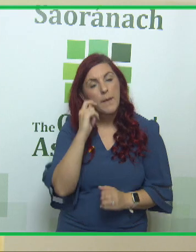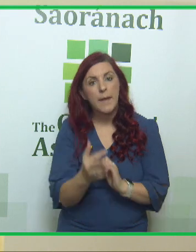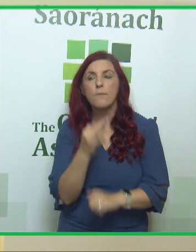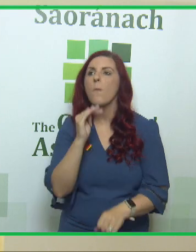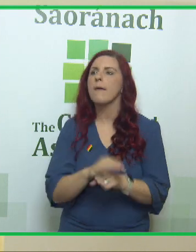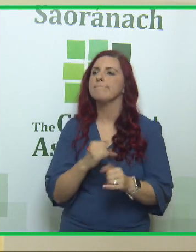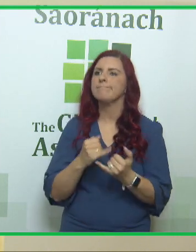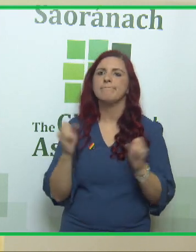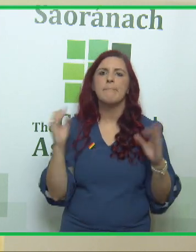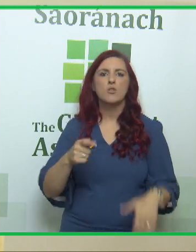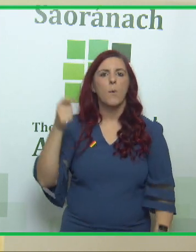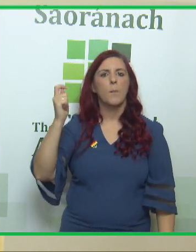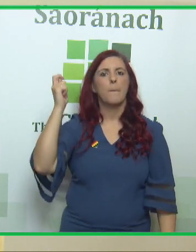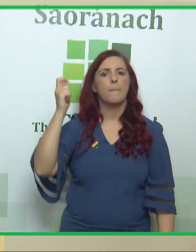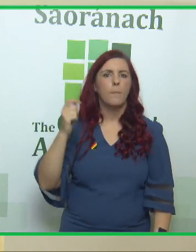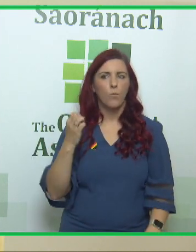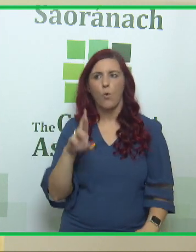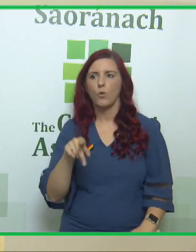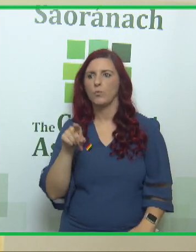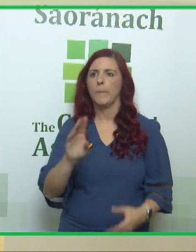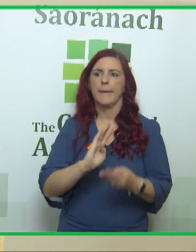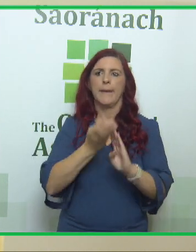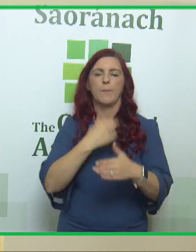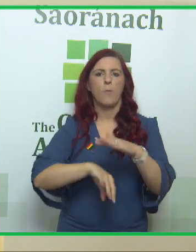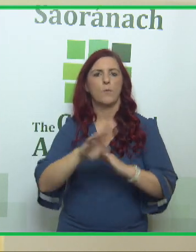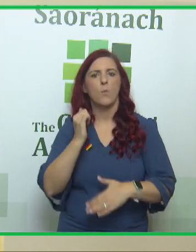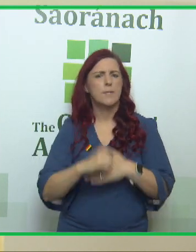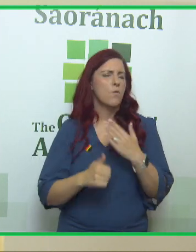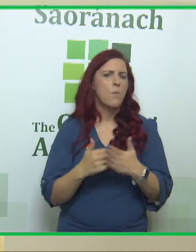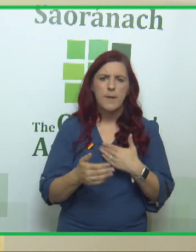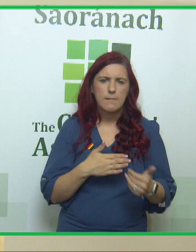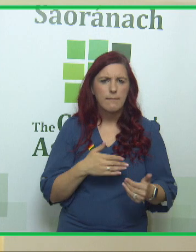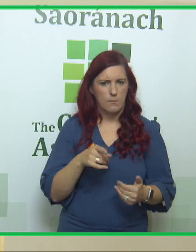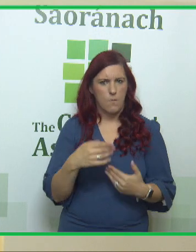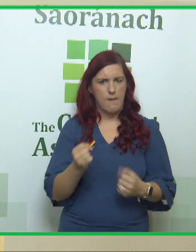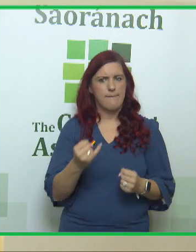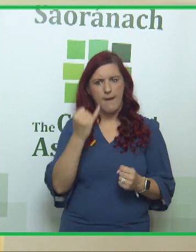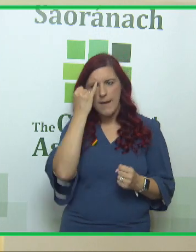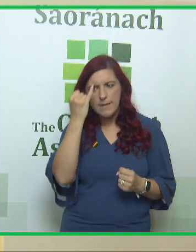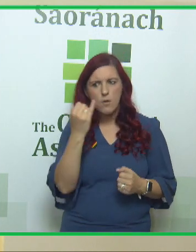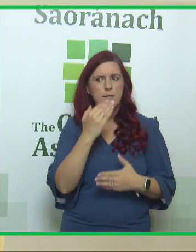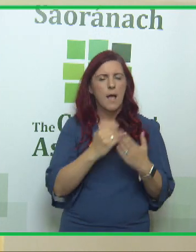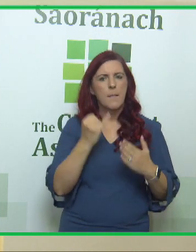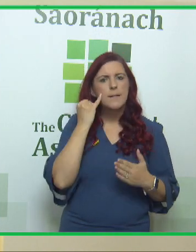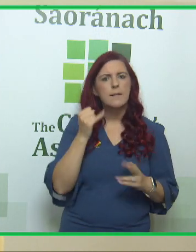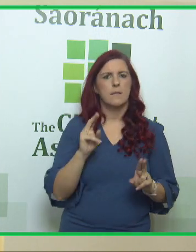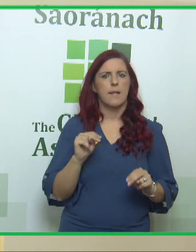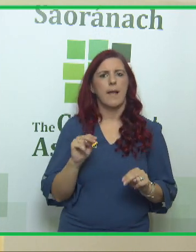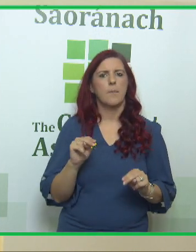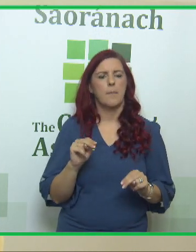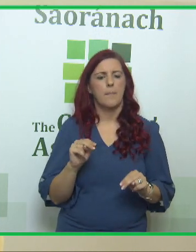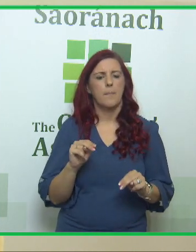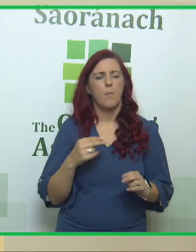wand, or if you're in control of government for a day or whatever it is, you've got an idea or set of ideas that could really be the game changer?